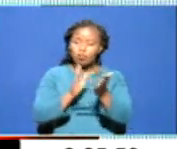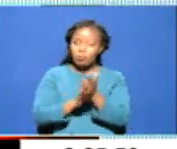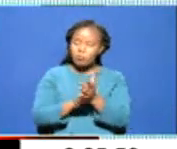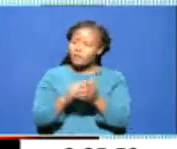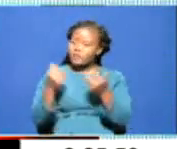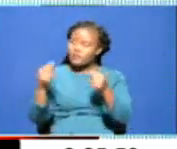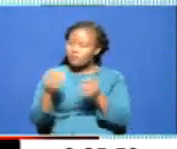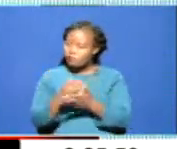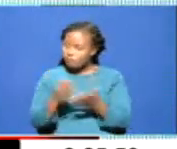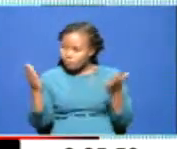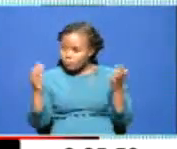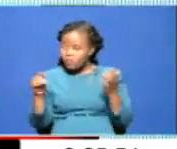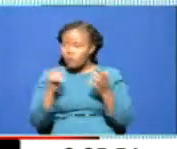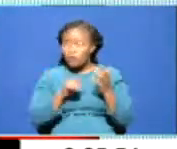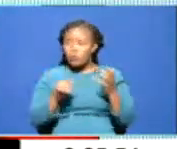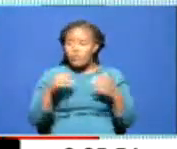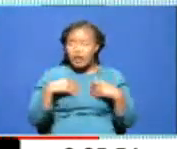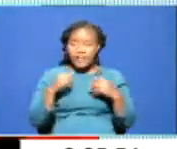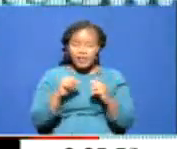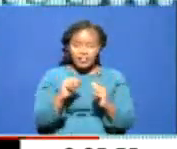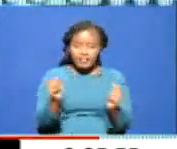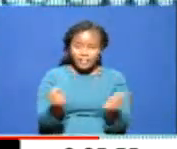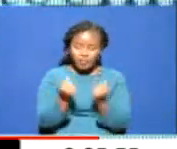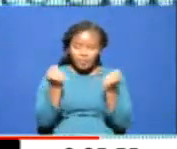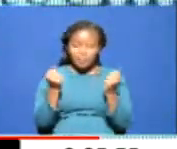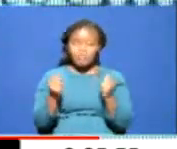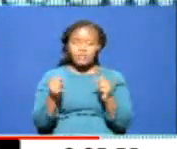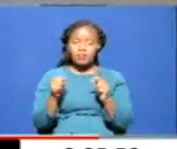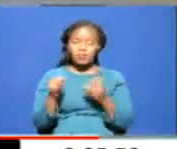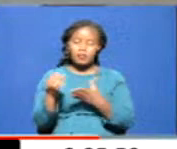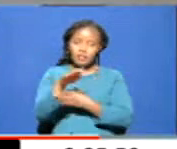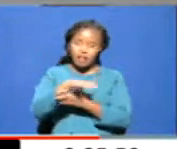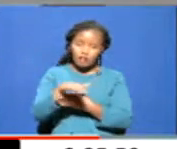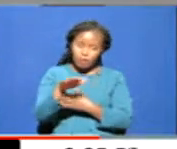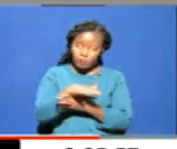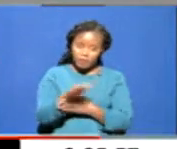So we came up with securing the planet and its environment.